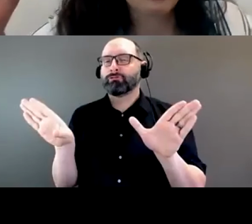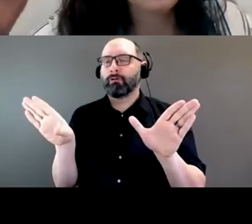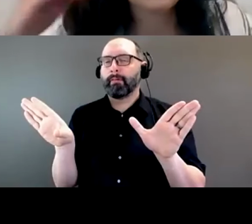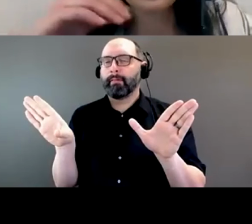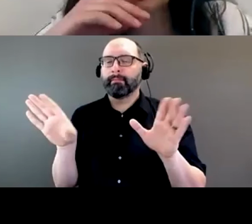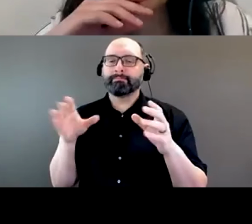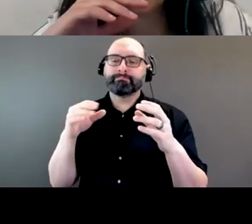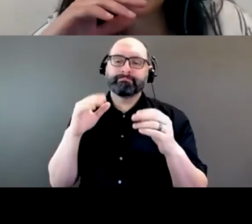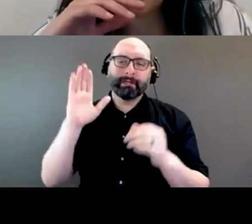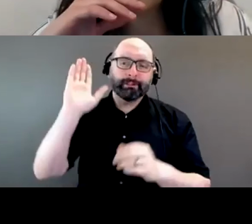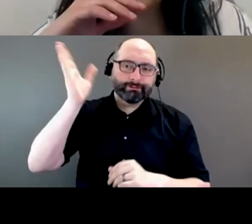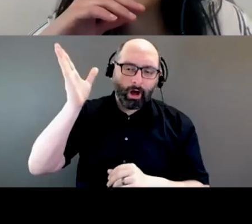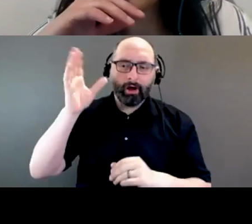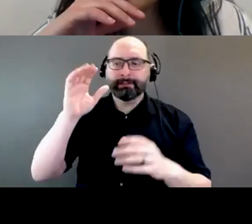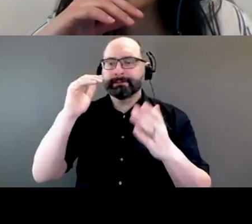list their talks and their